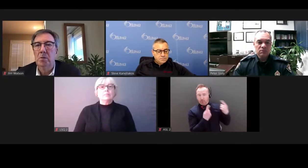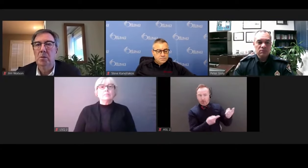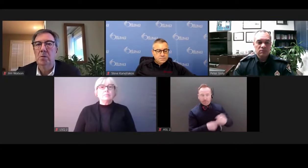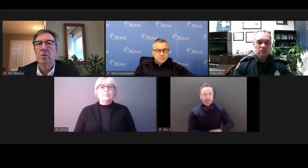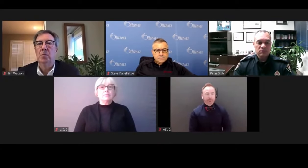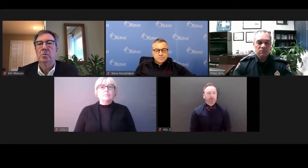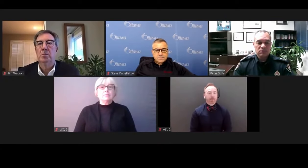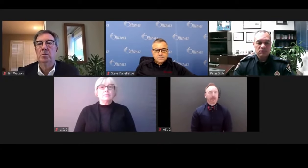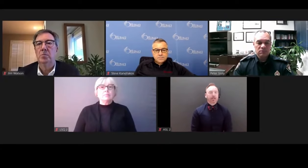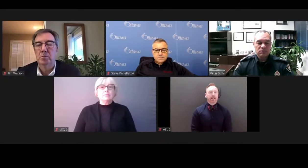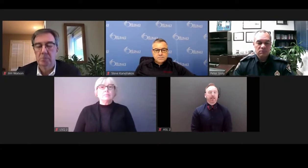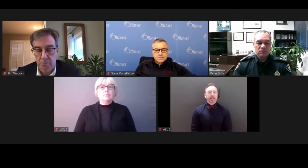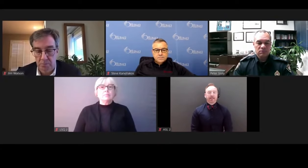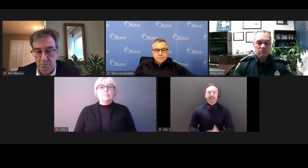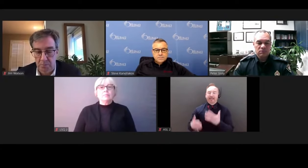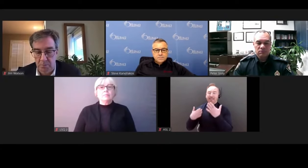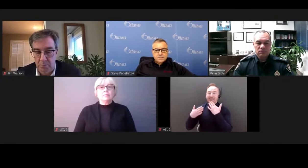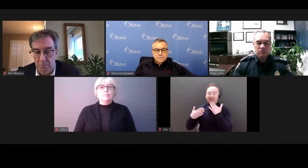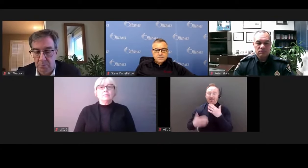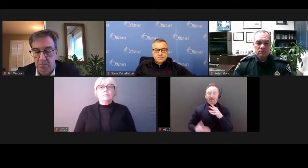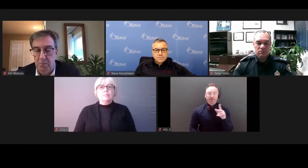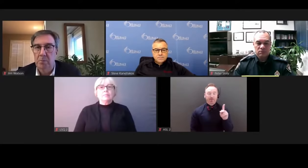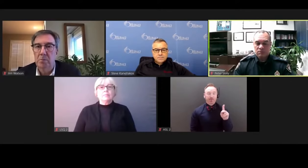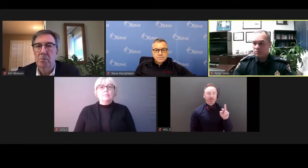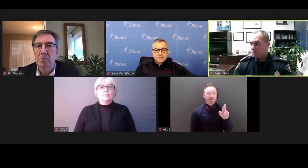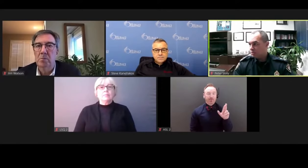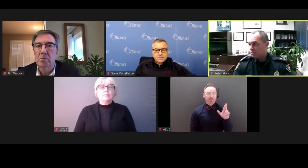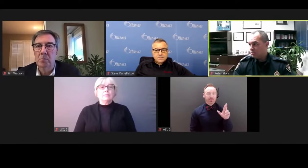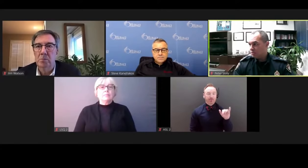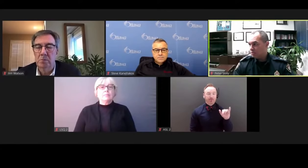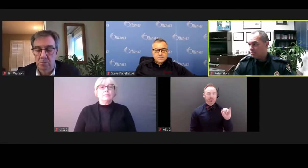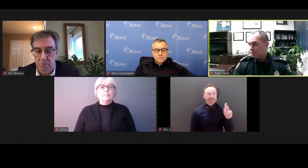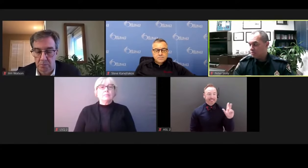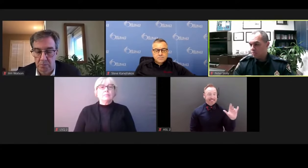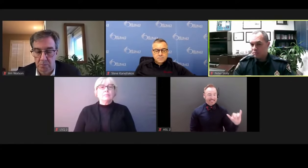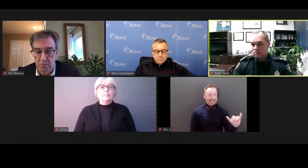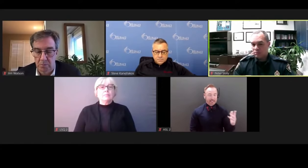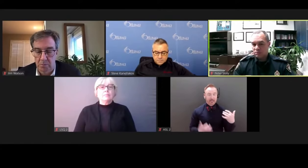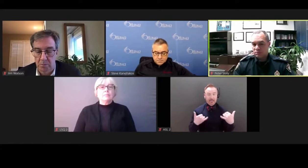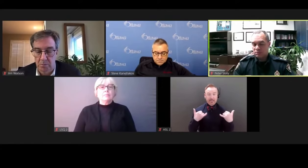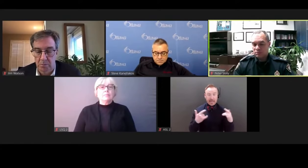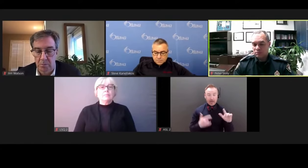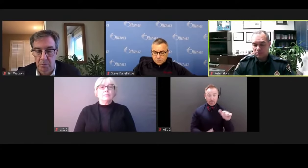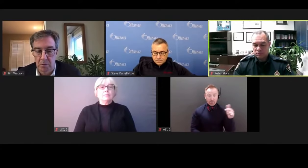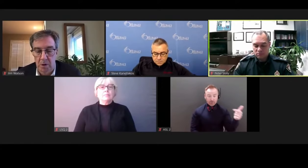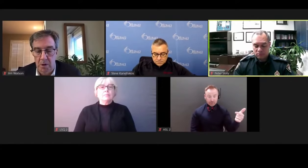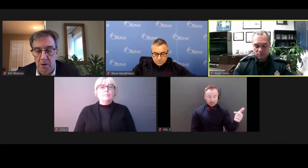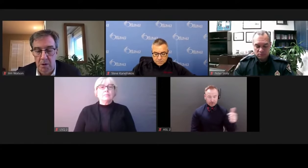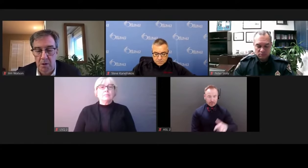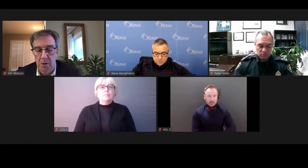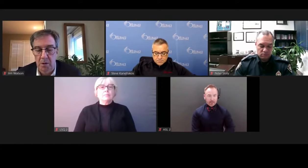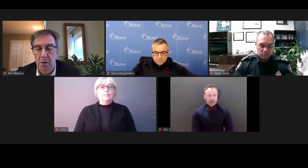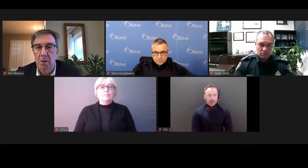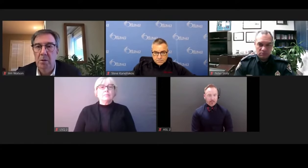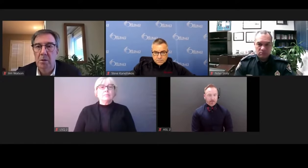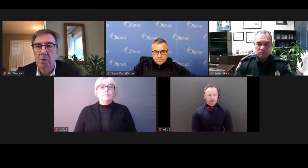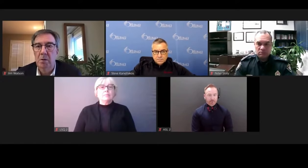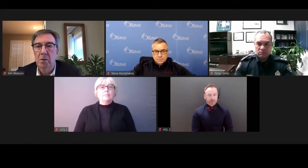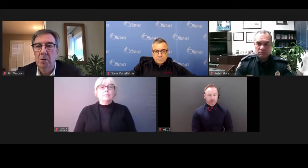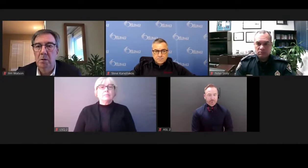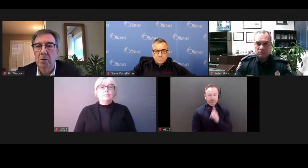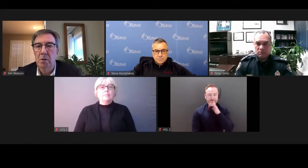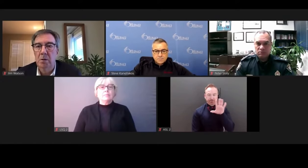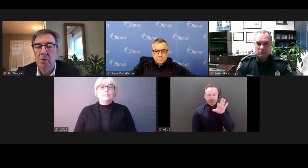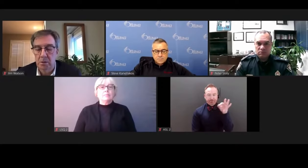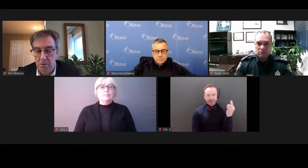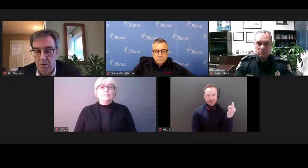Thank you, Christy. We will now go to Mylène Craig de La Presse, qui sera suivi de Julien